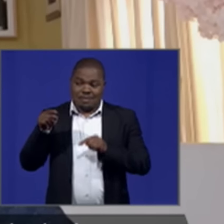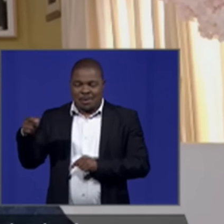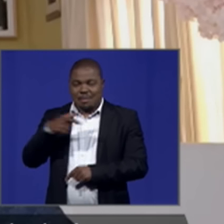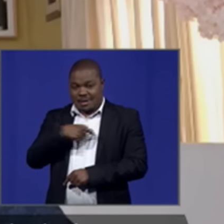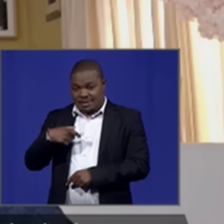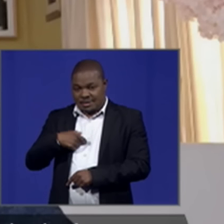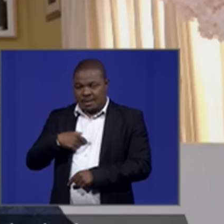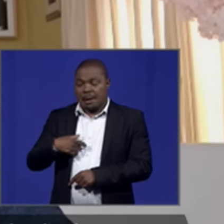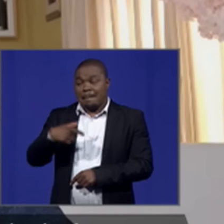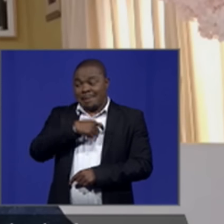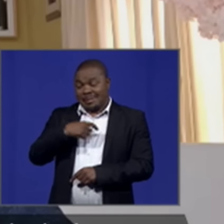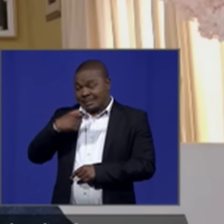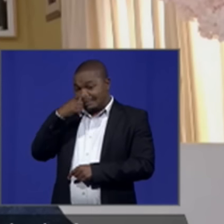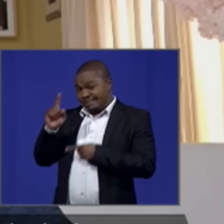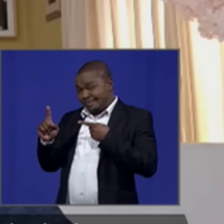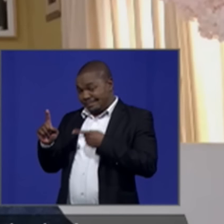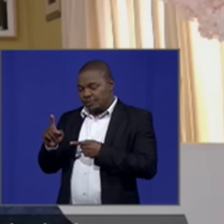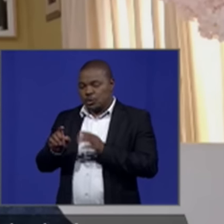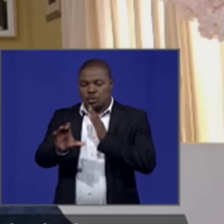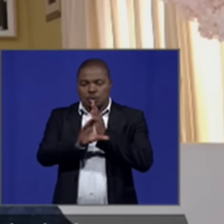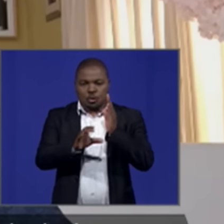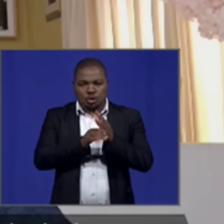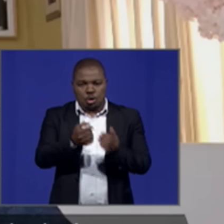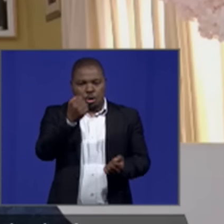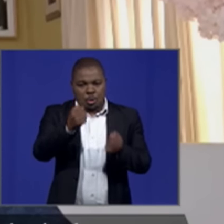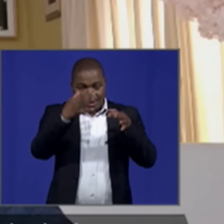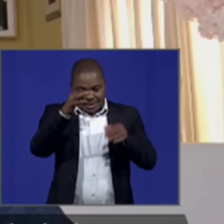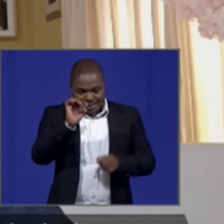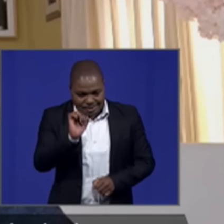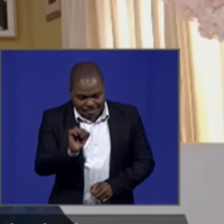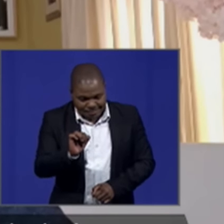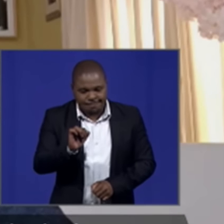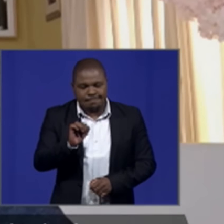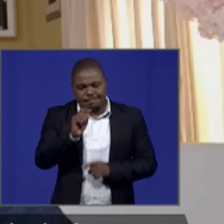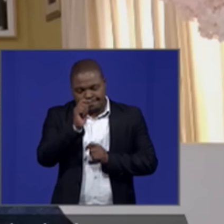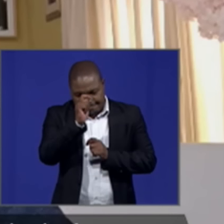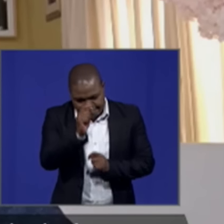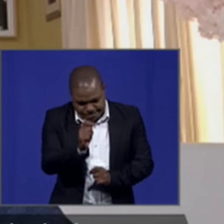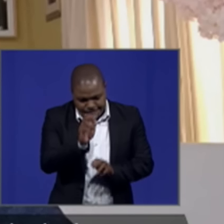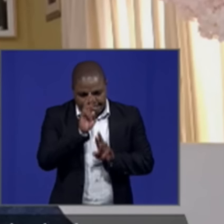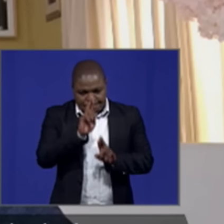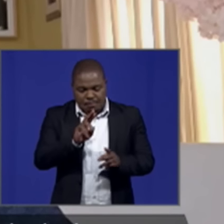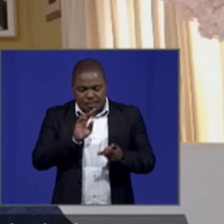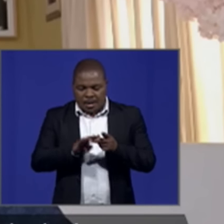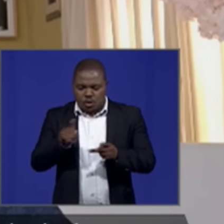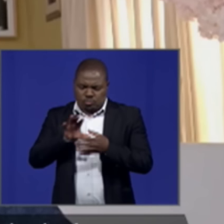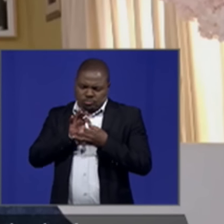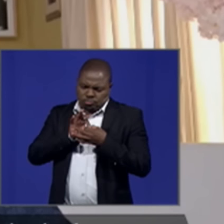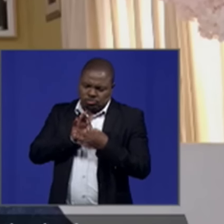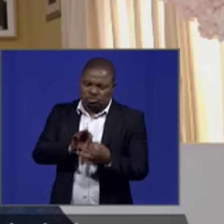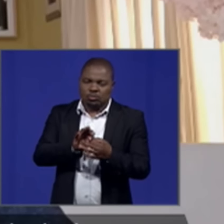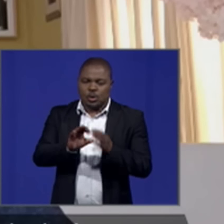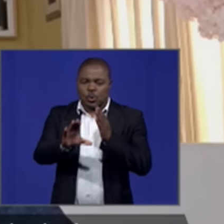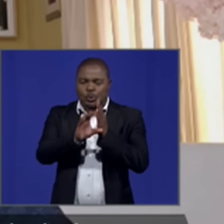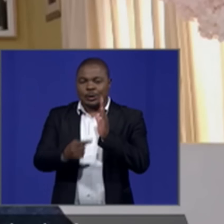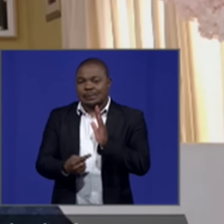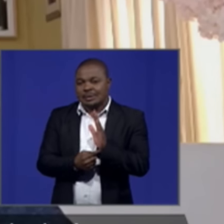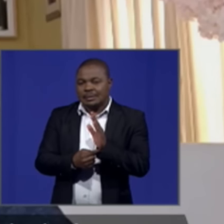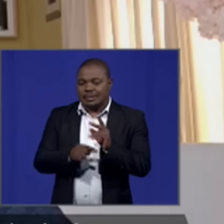President Ramaphosa respects the Constitutional Court's judgment and reaffirms his commitment to the Constitution,